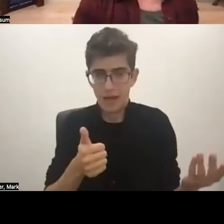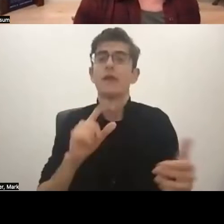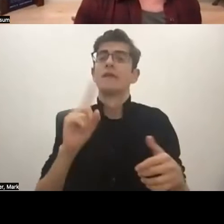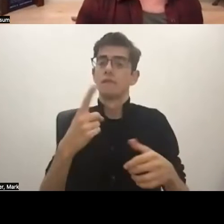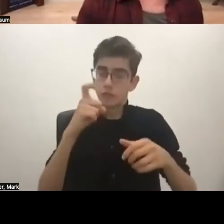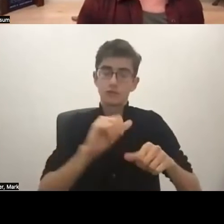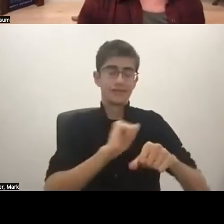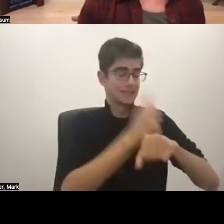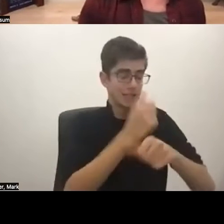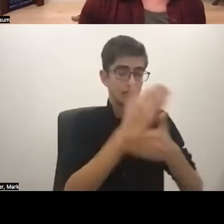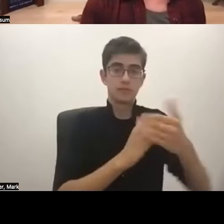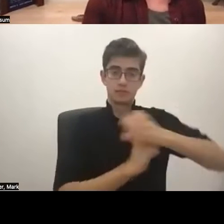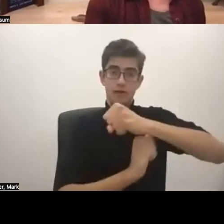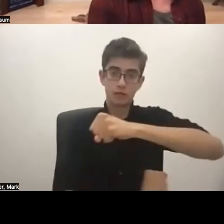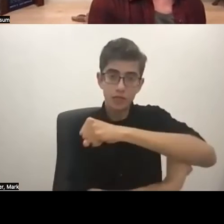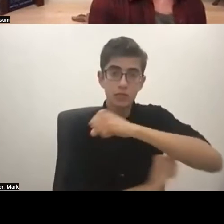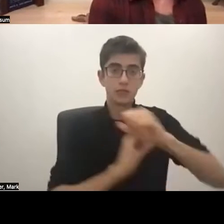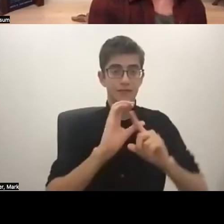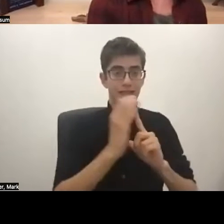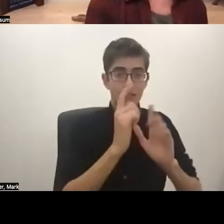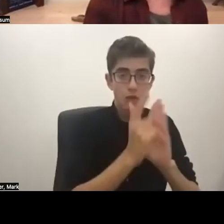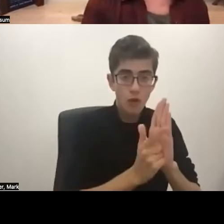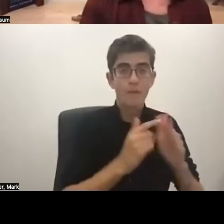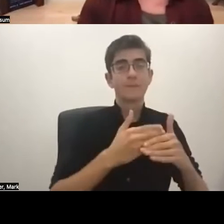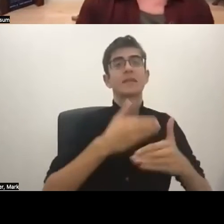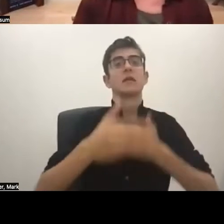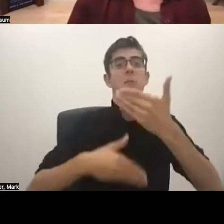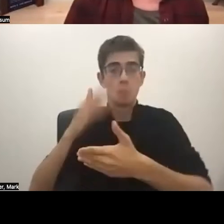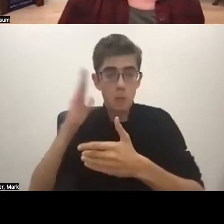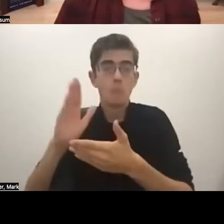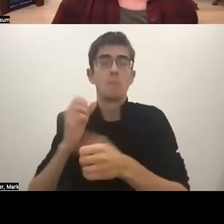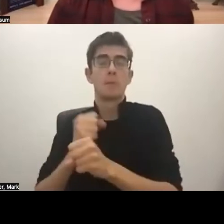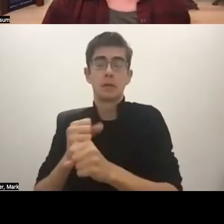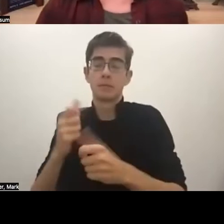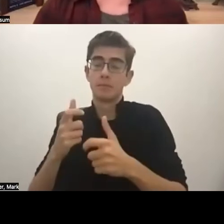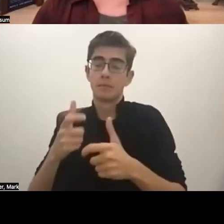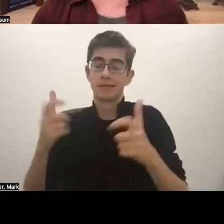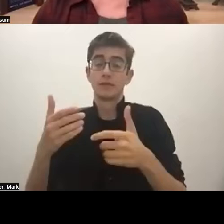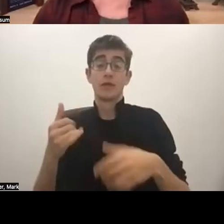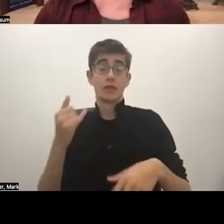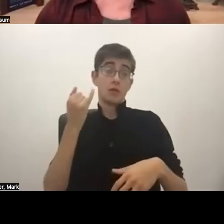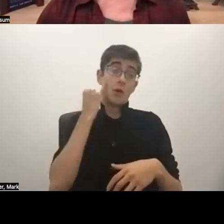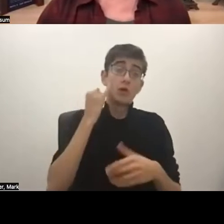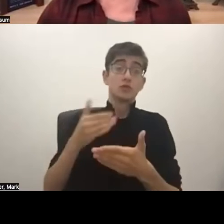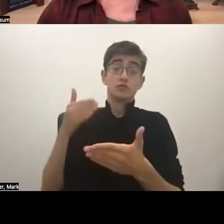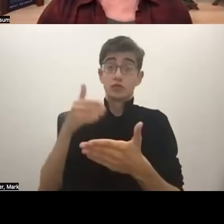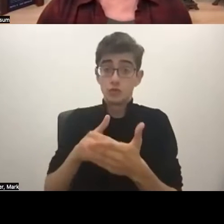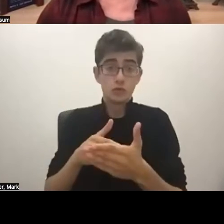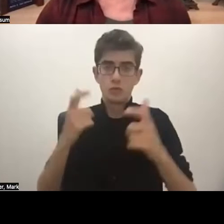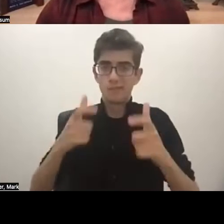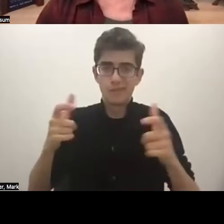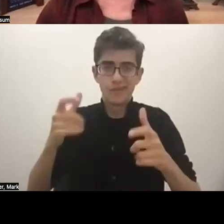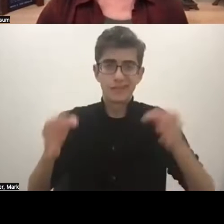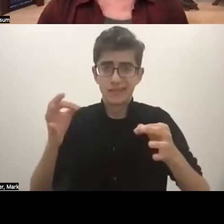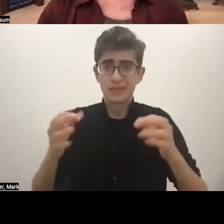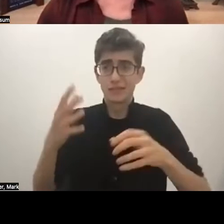case law on the books. And then even if you win a major case, litigation is not always